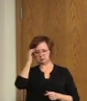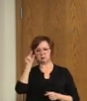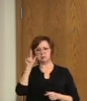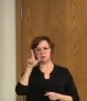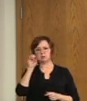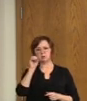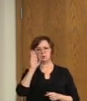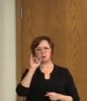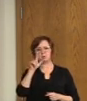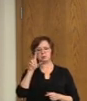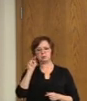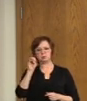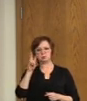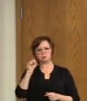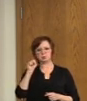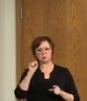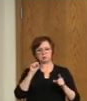Global.